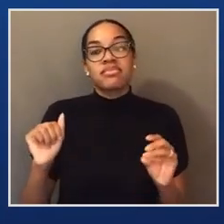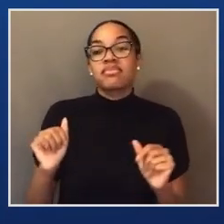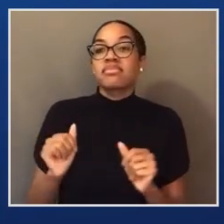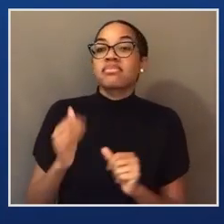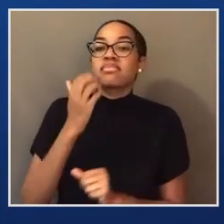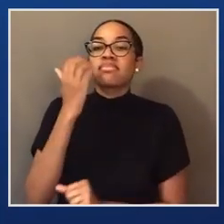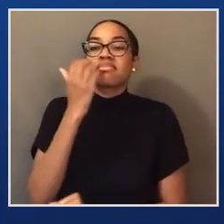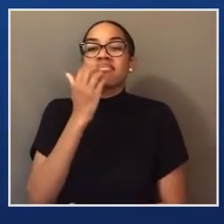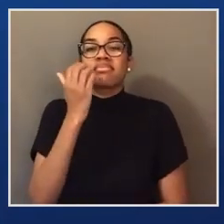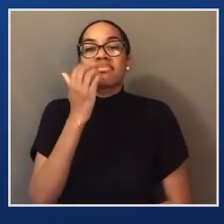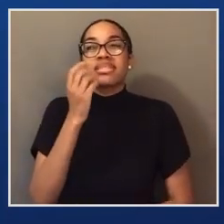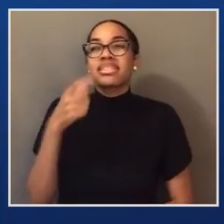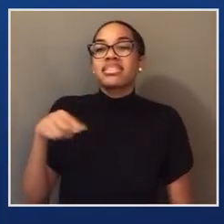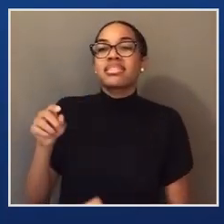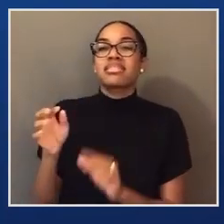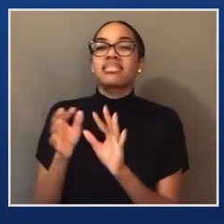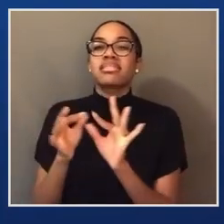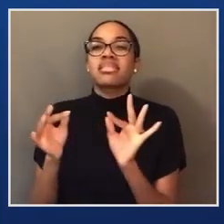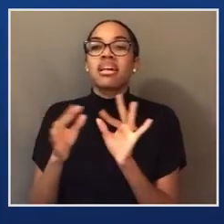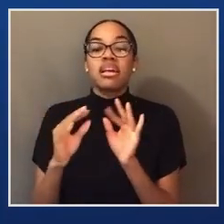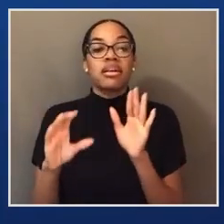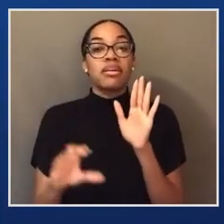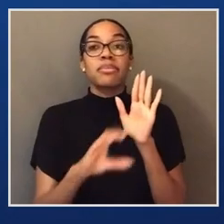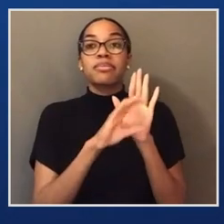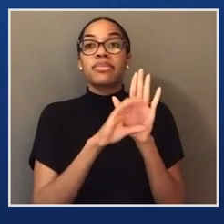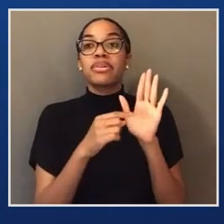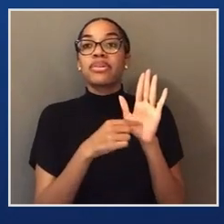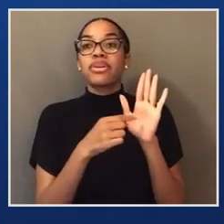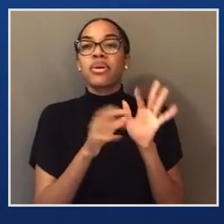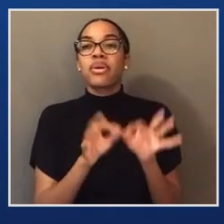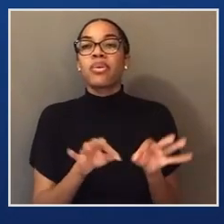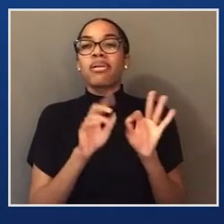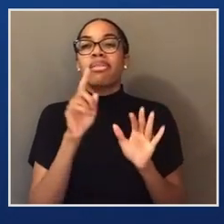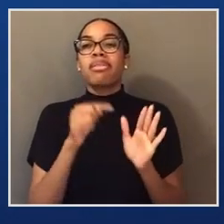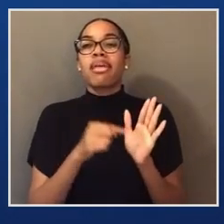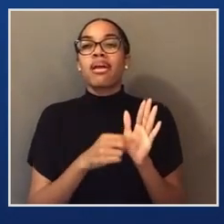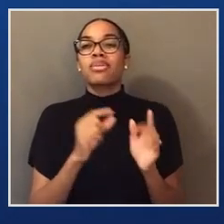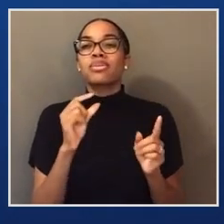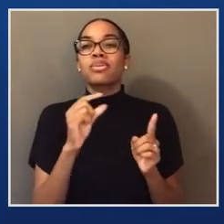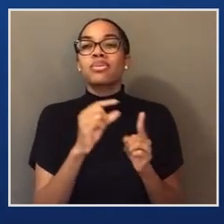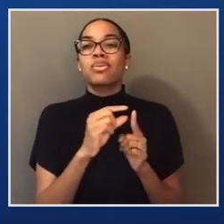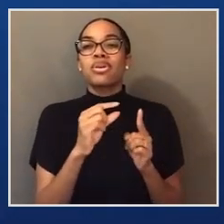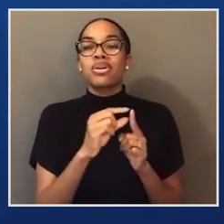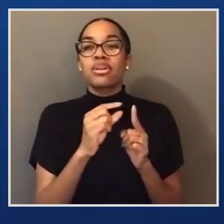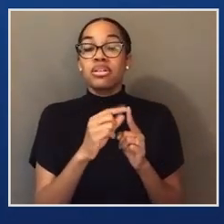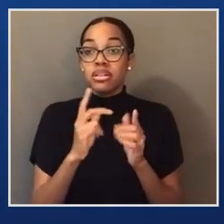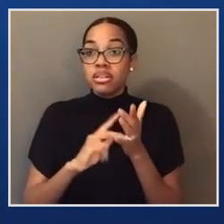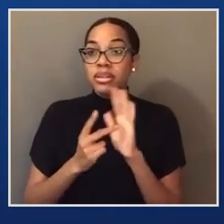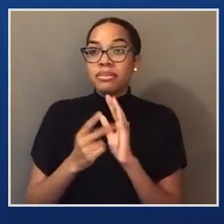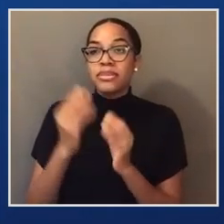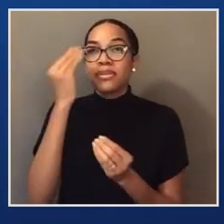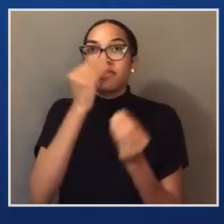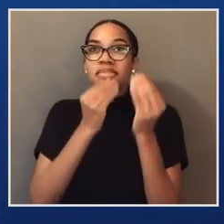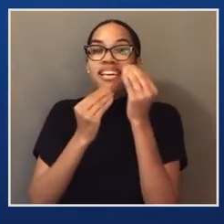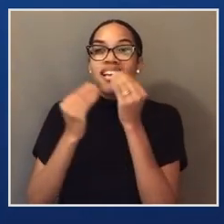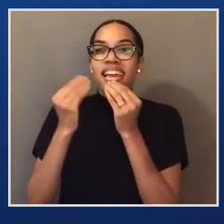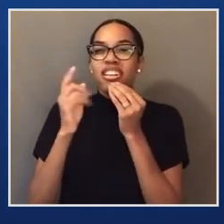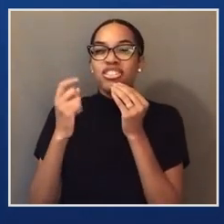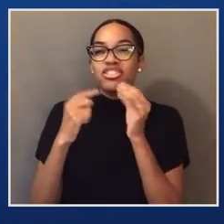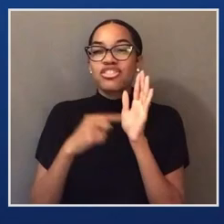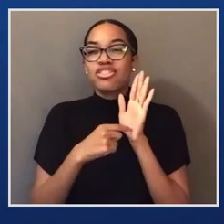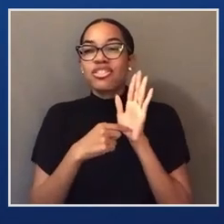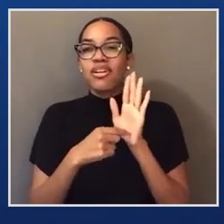They say a picture's worth a thousand words. You paint the canvas, better let it shine. I know I done some things